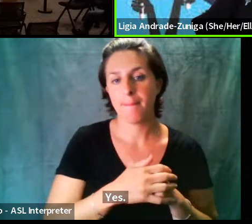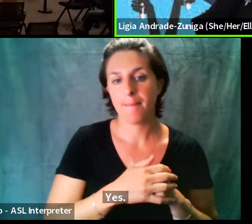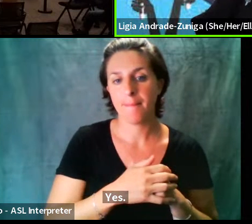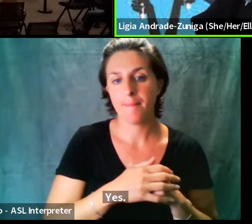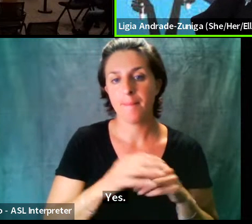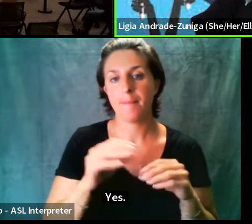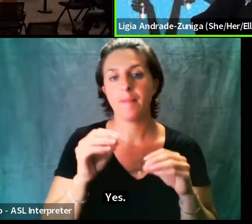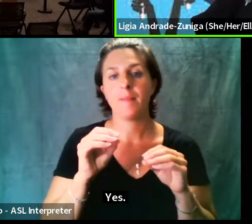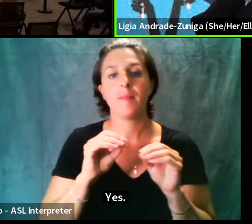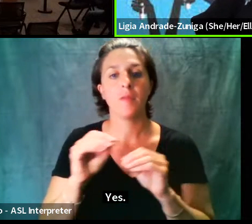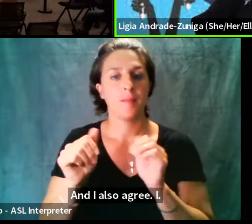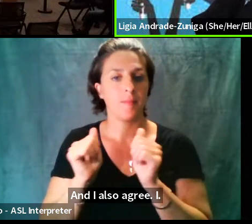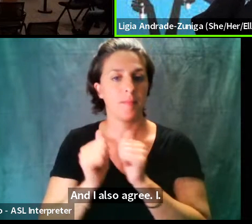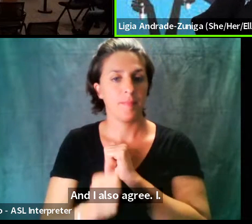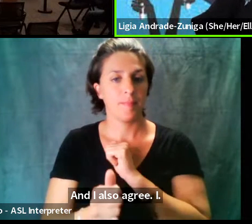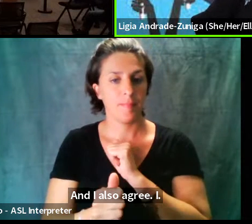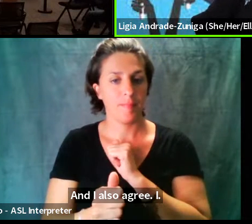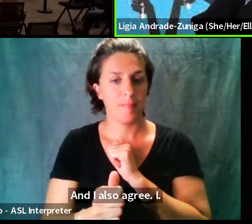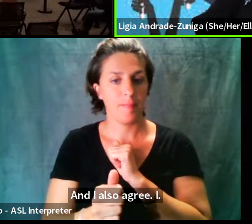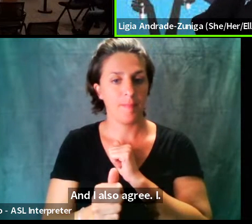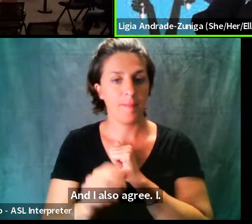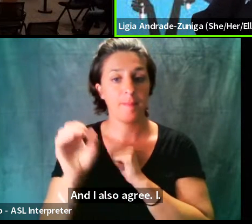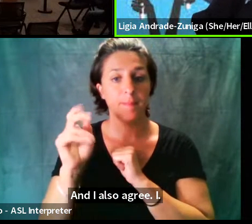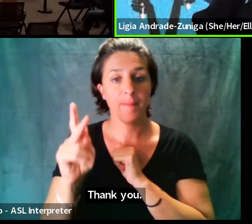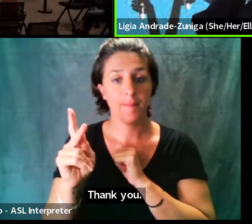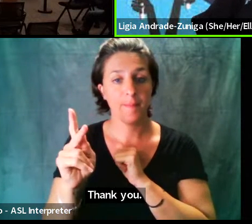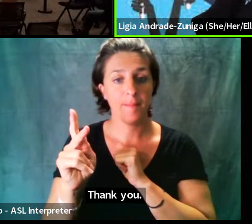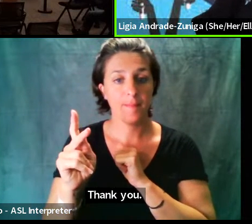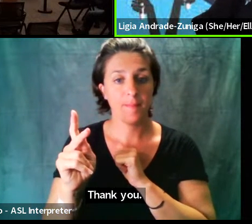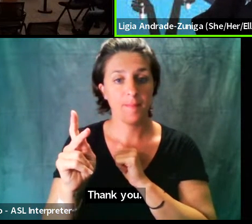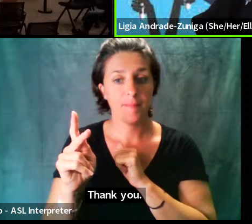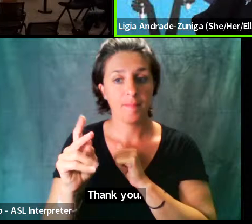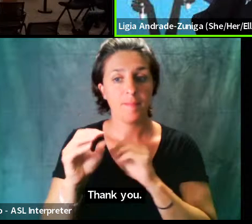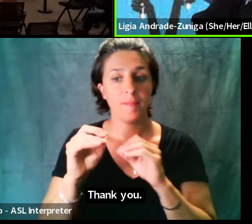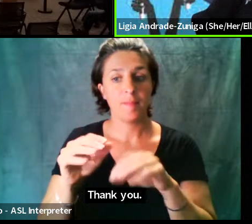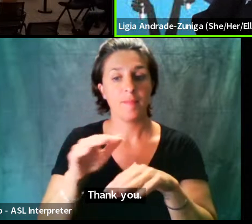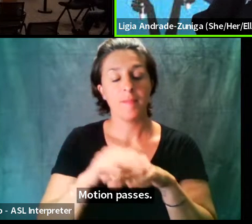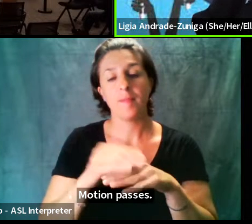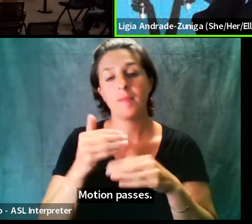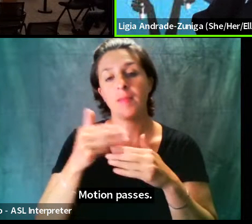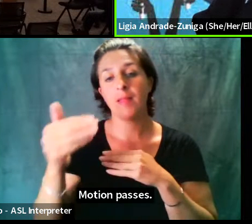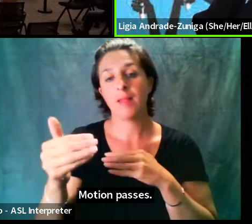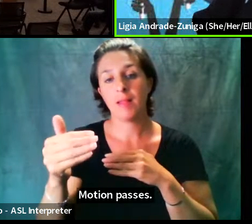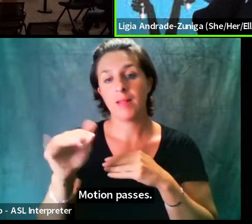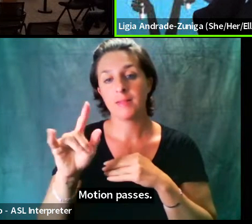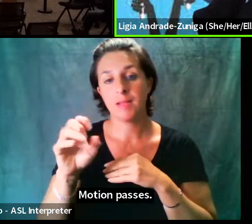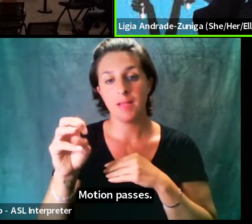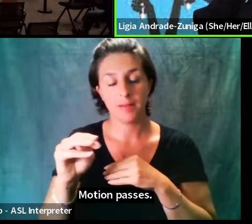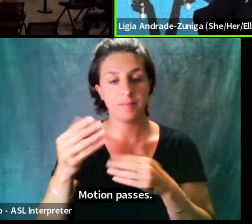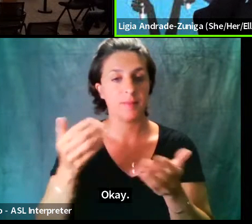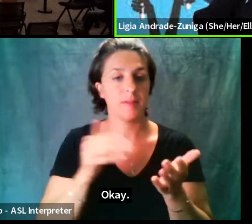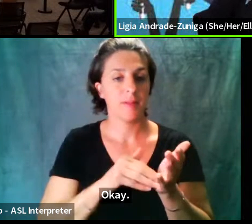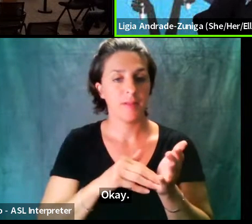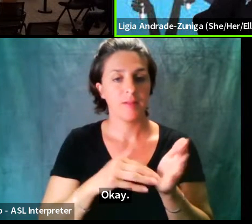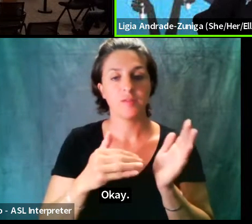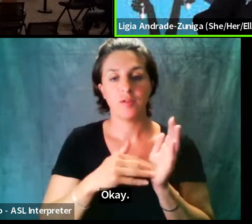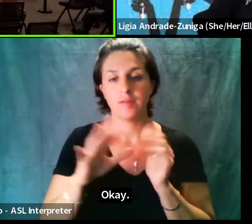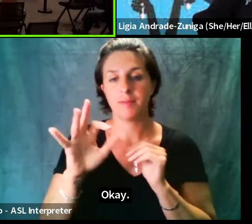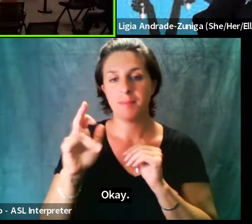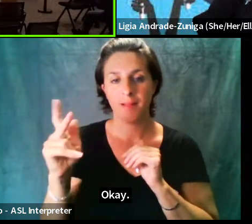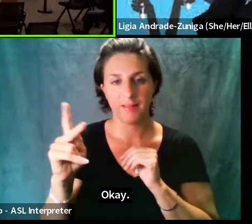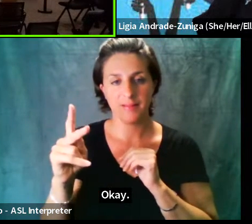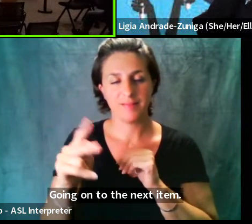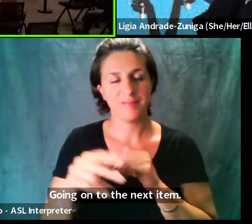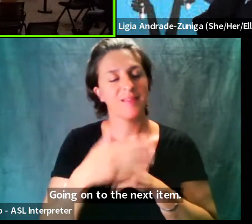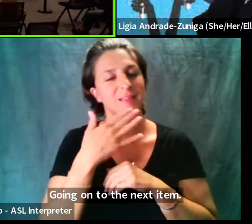Motion passes. Okay, going on to the next item. Again, Dr. Black. Yes,